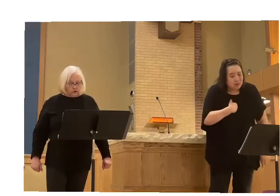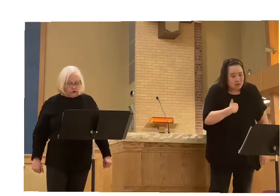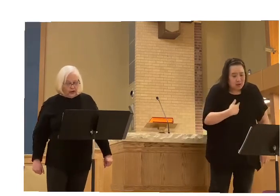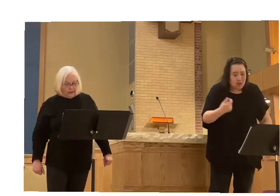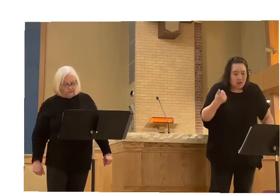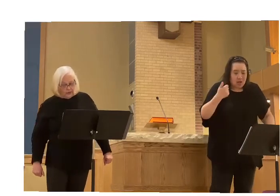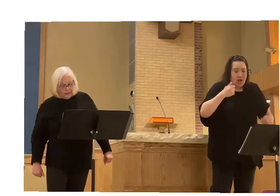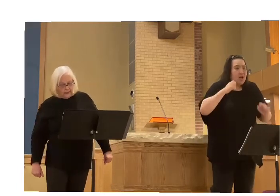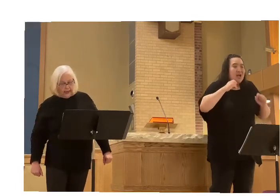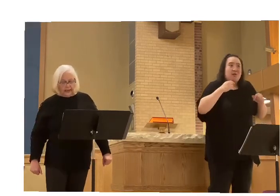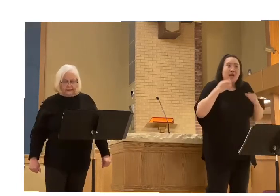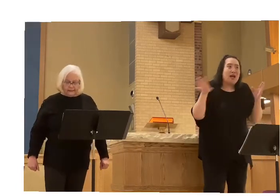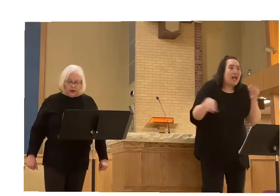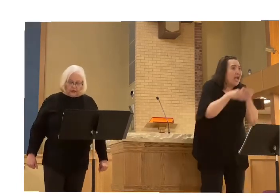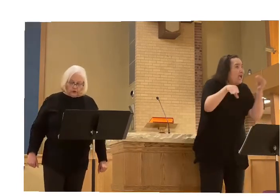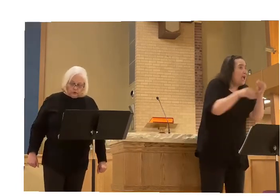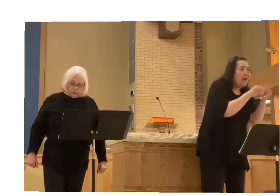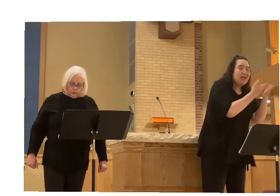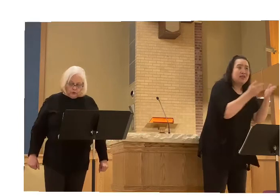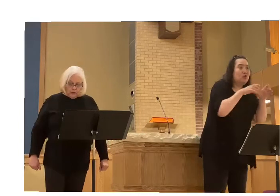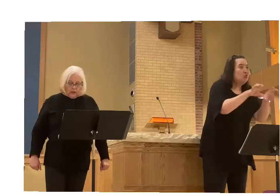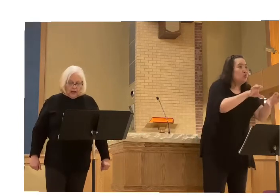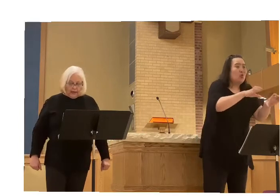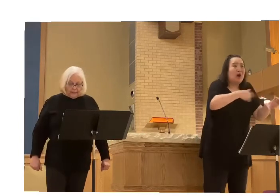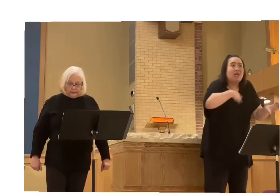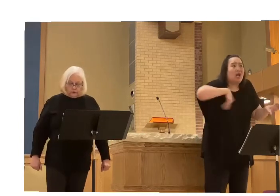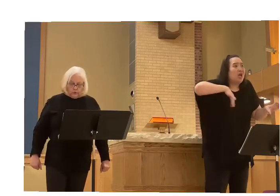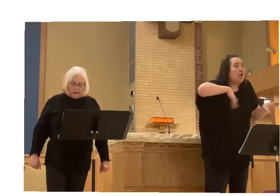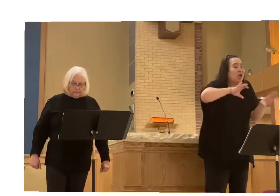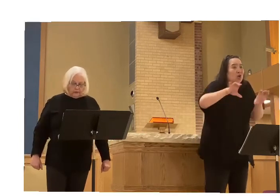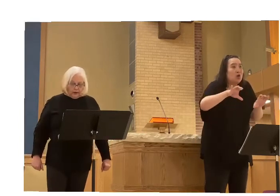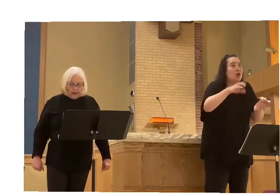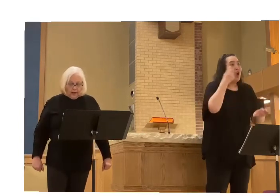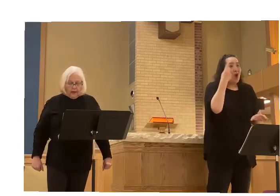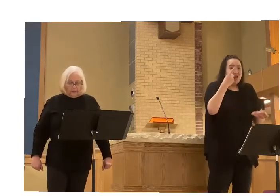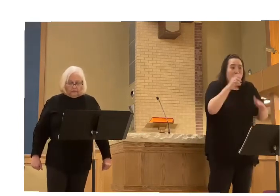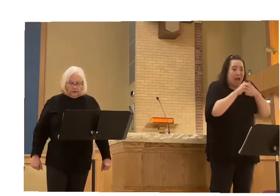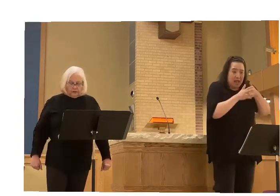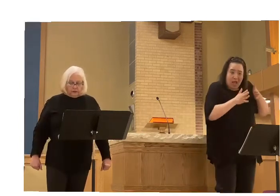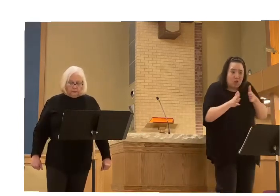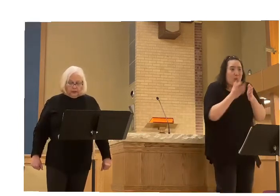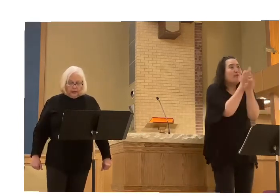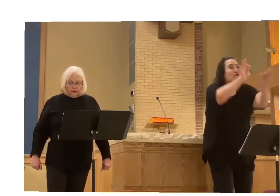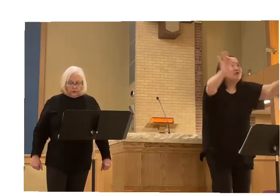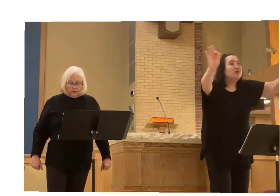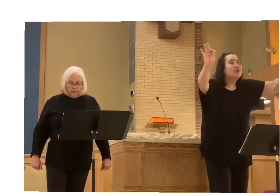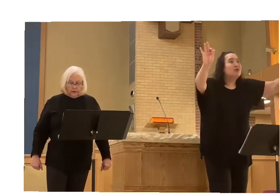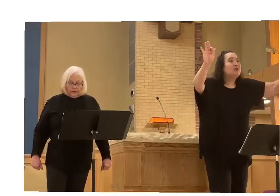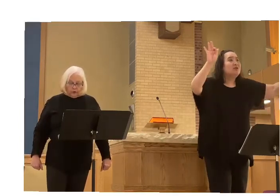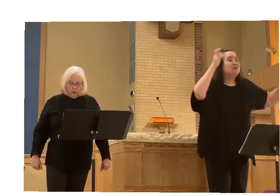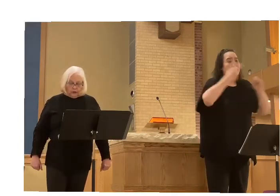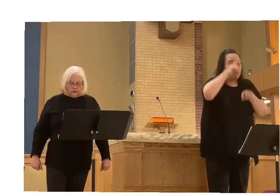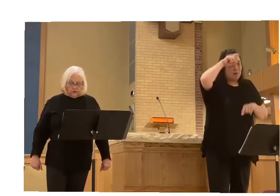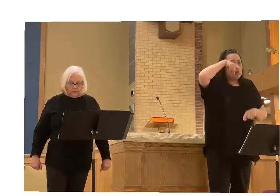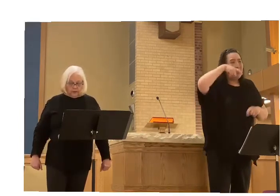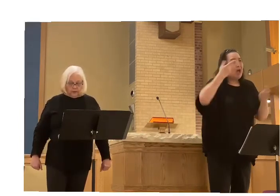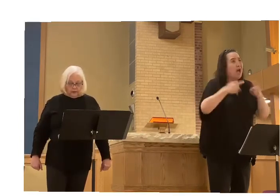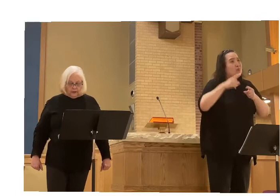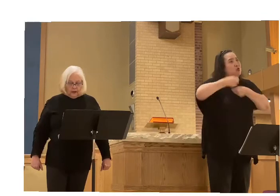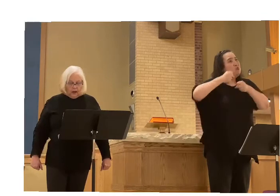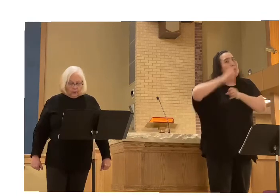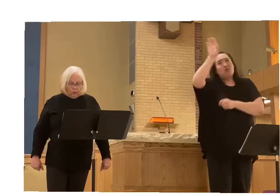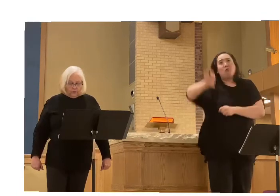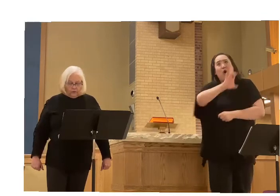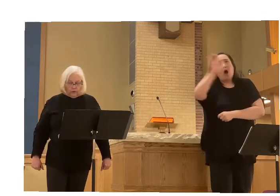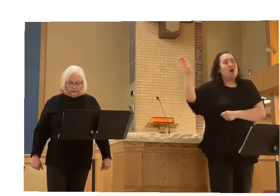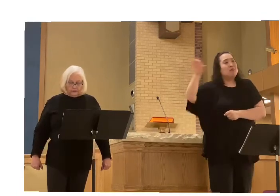more should I have done and did not do? I led you out of the land of Egypt, and you prepared a cross for me.